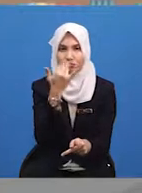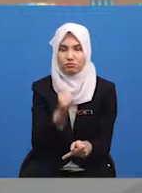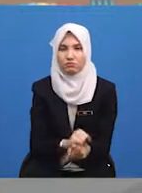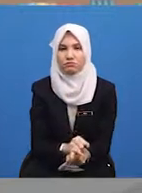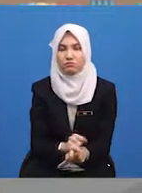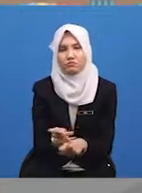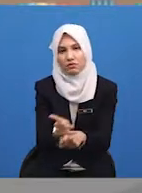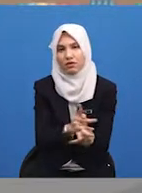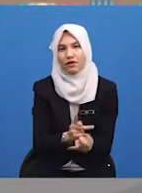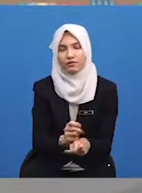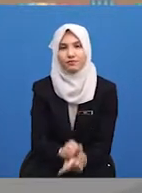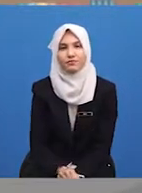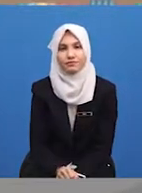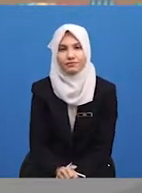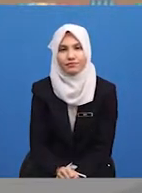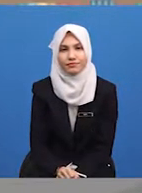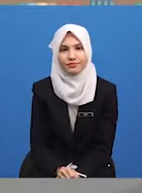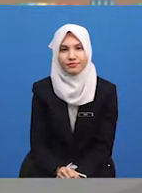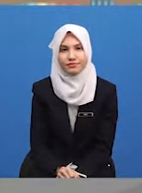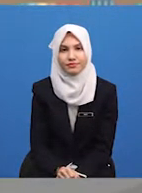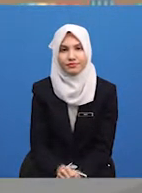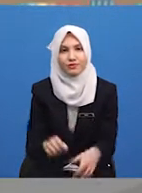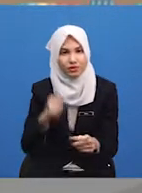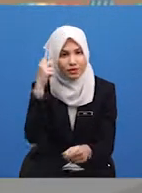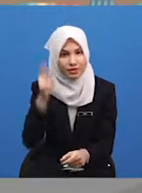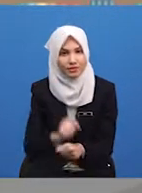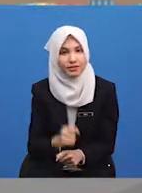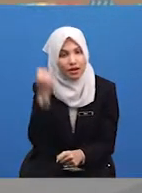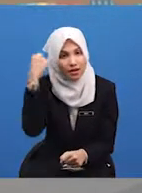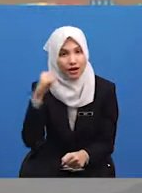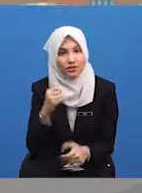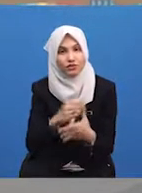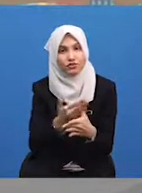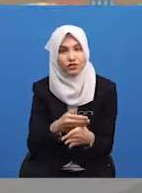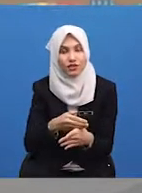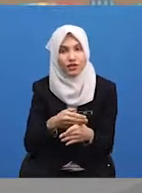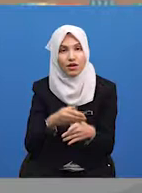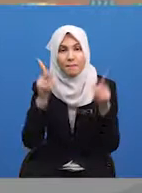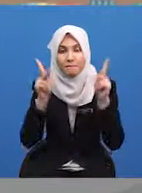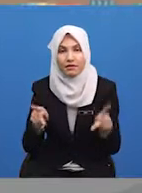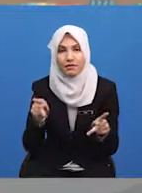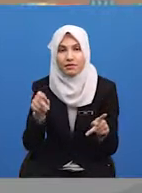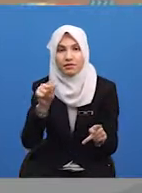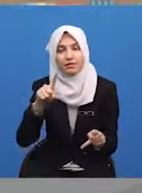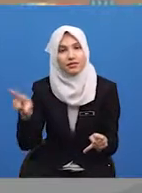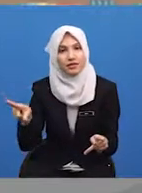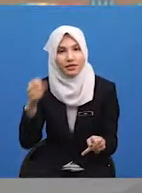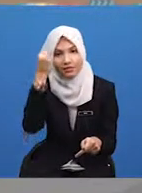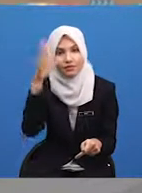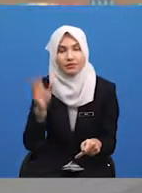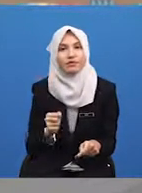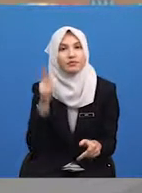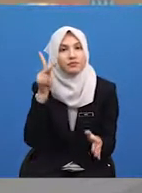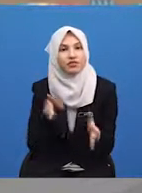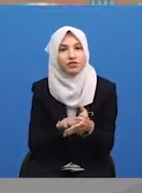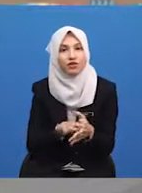Why should I be careful? Do you think it's a good idea to share personal information,